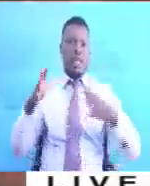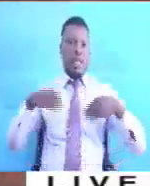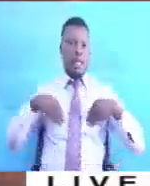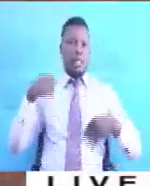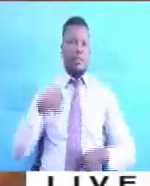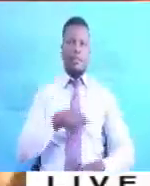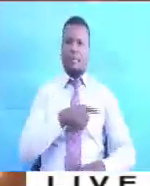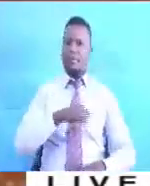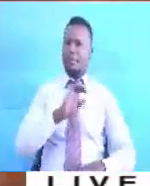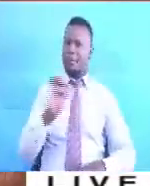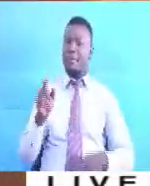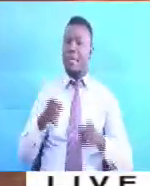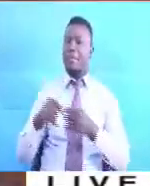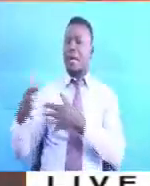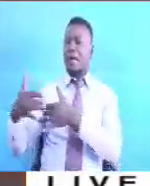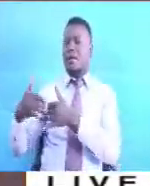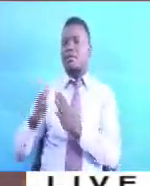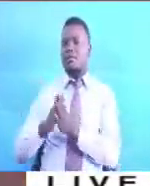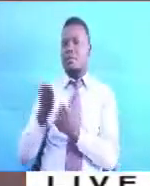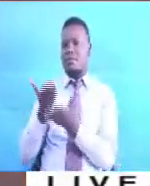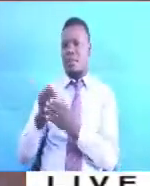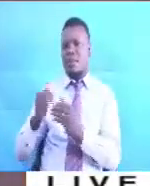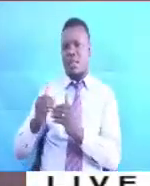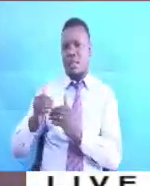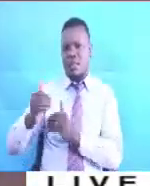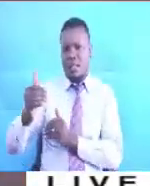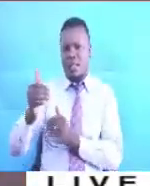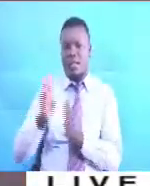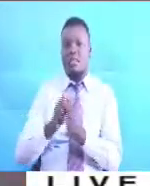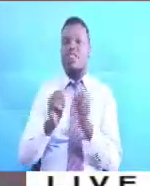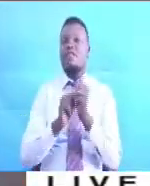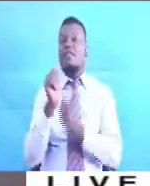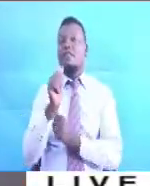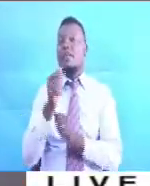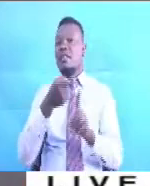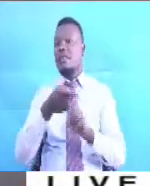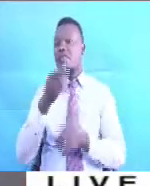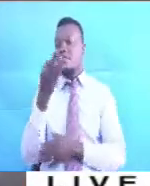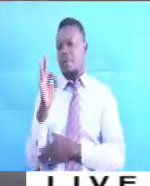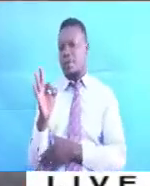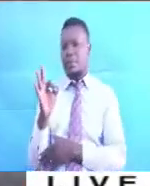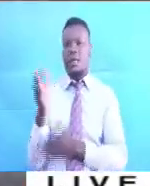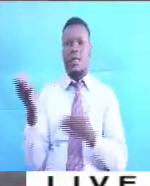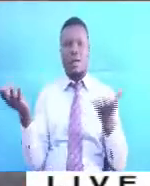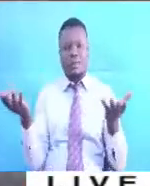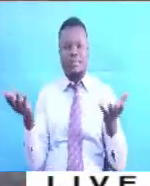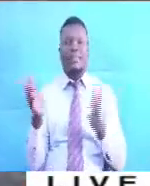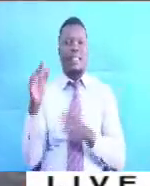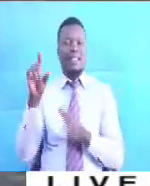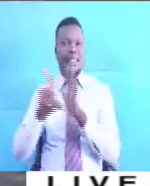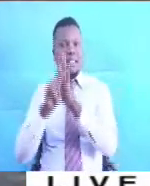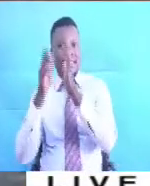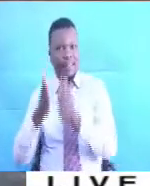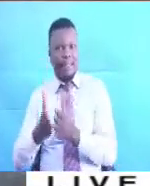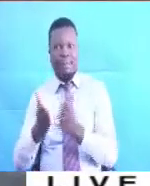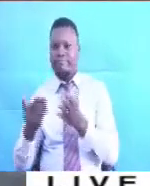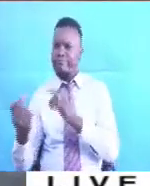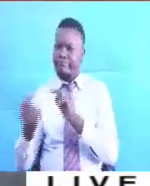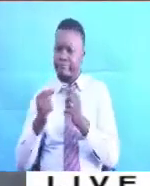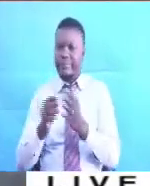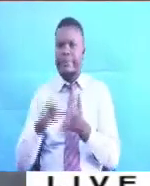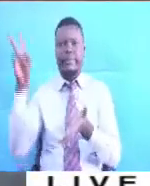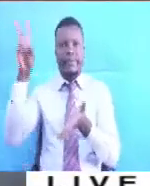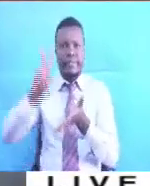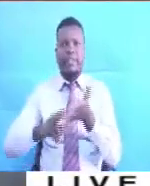The company is scheduled to appear at a hearing on the 15th of February, where the judge is expected to set a trial